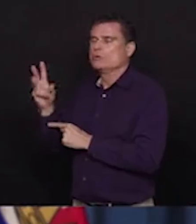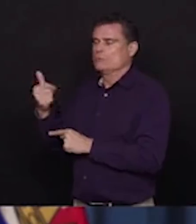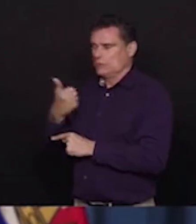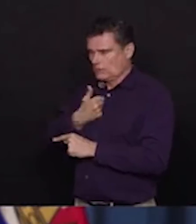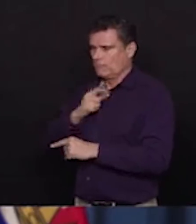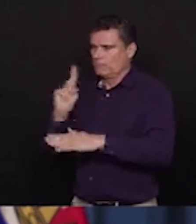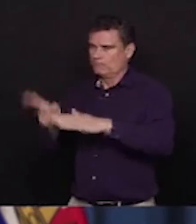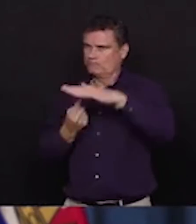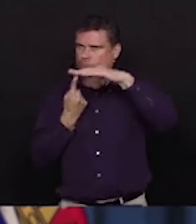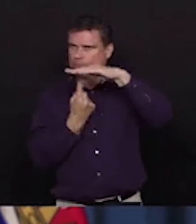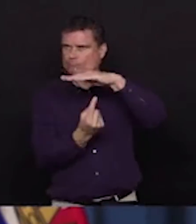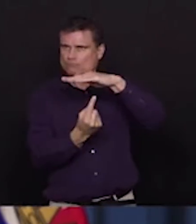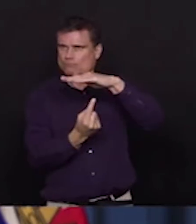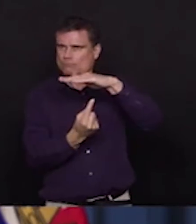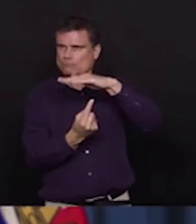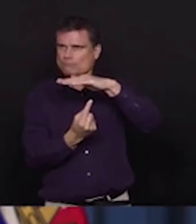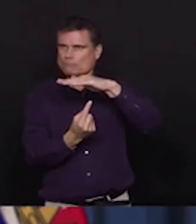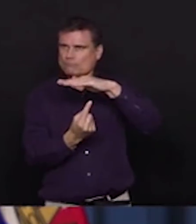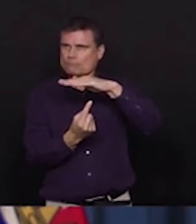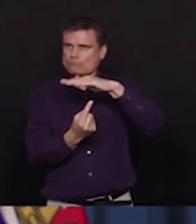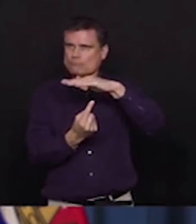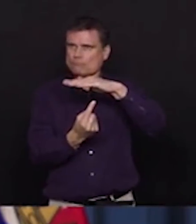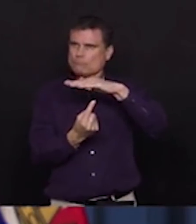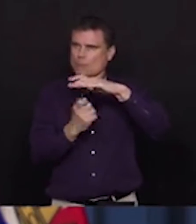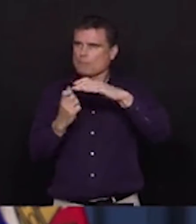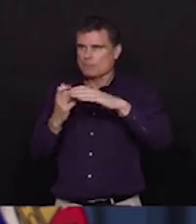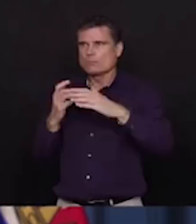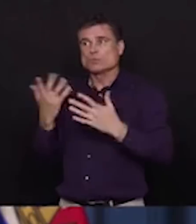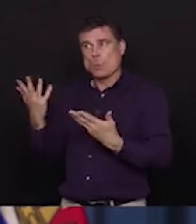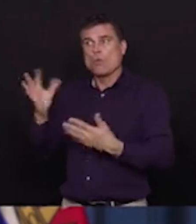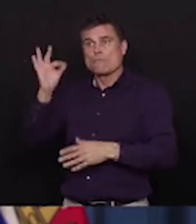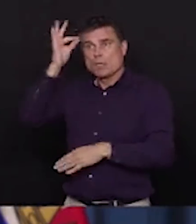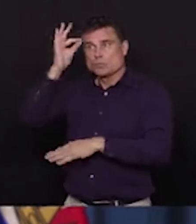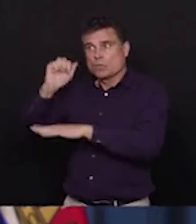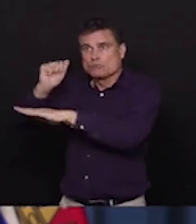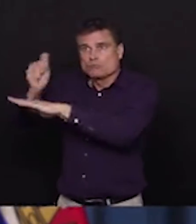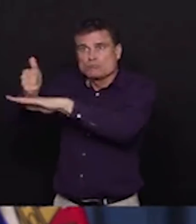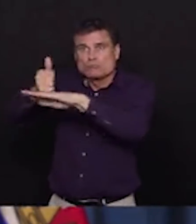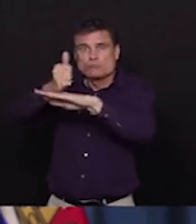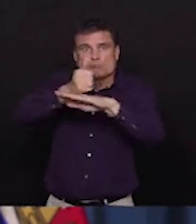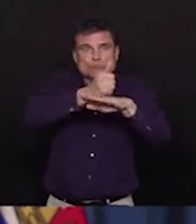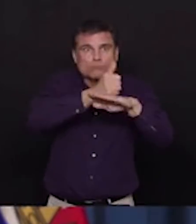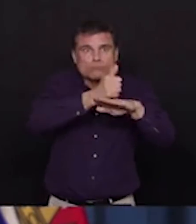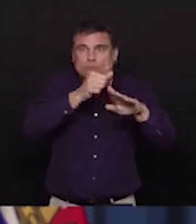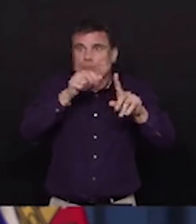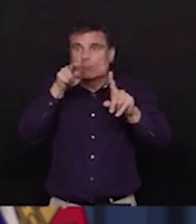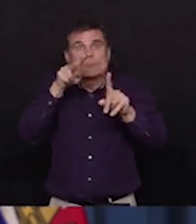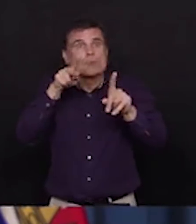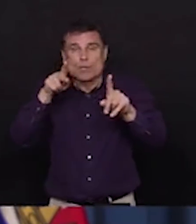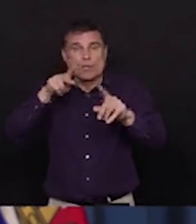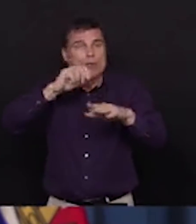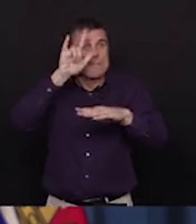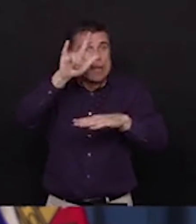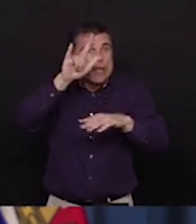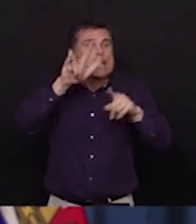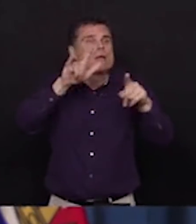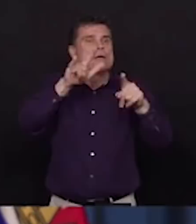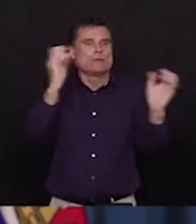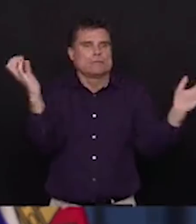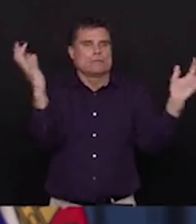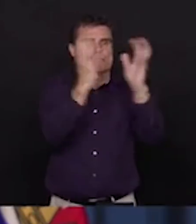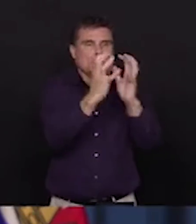globe. And whether you're whatever country in the world you're coming from, that obligation has